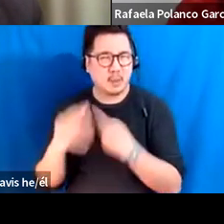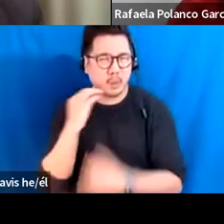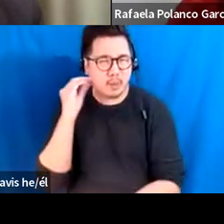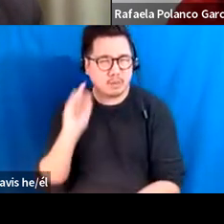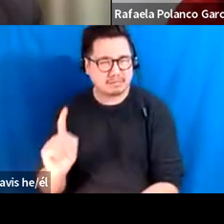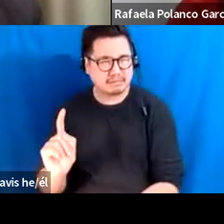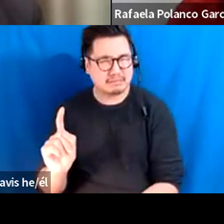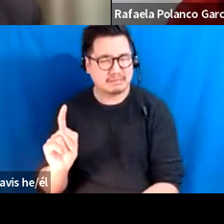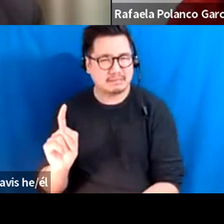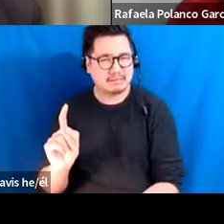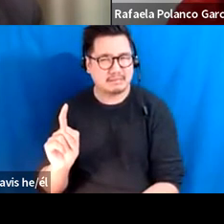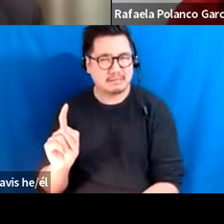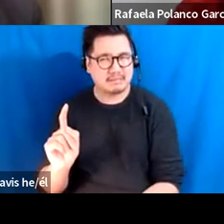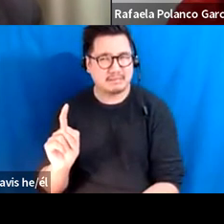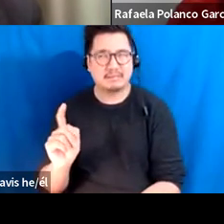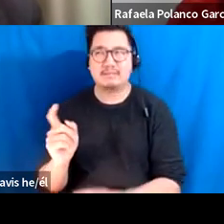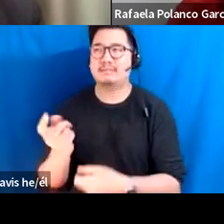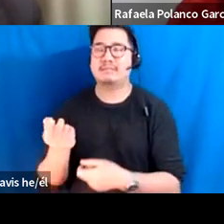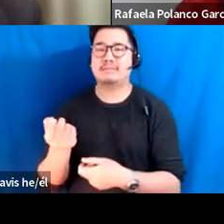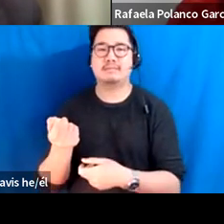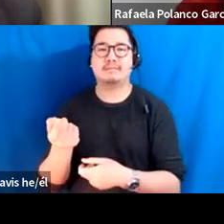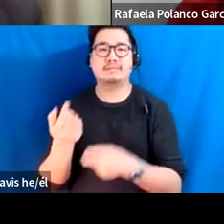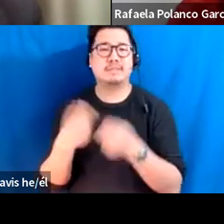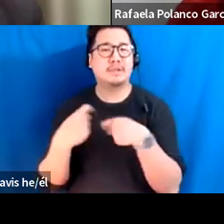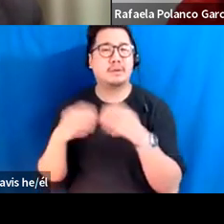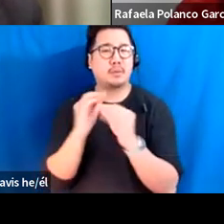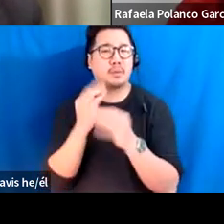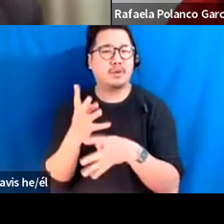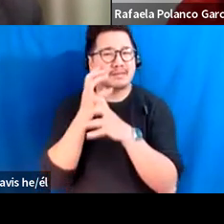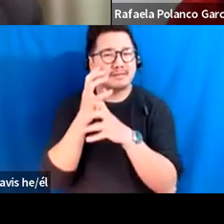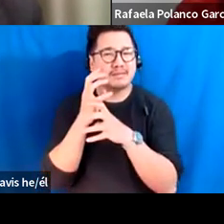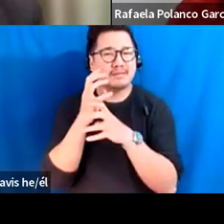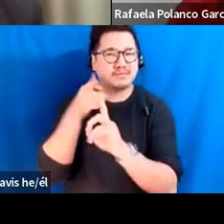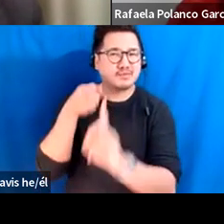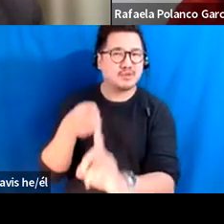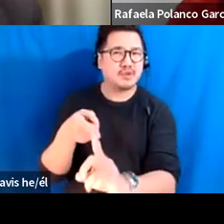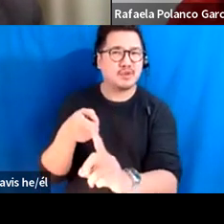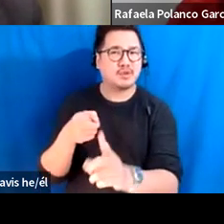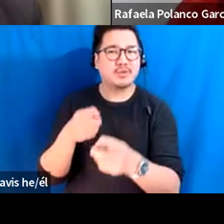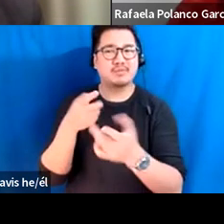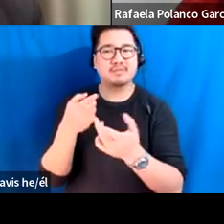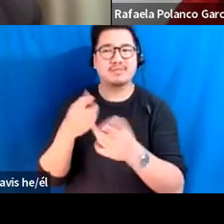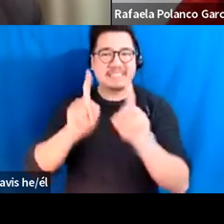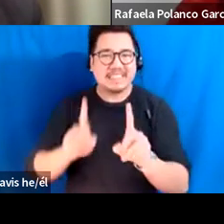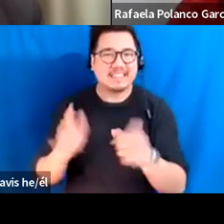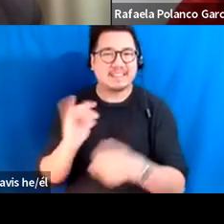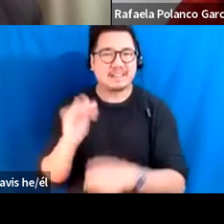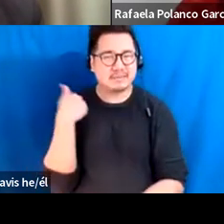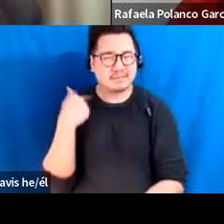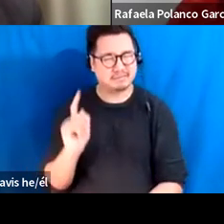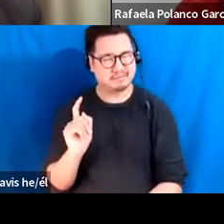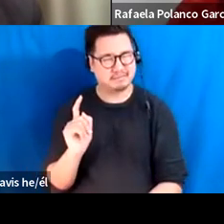our our our most um you know targeted methods before um so